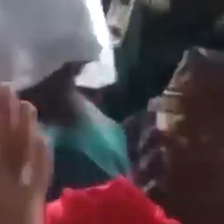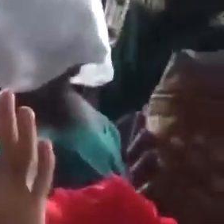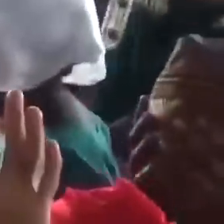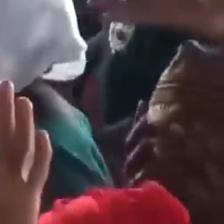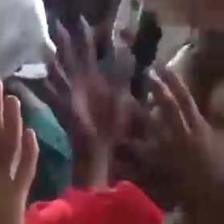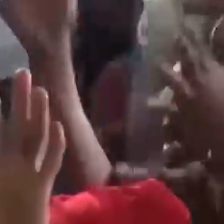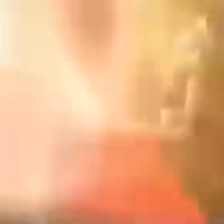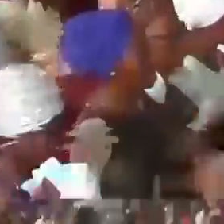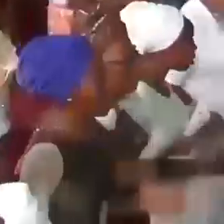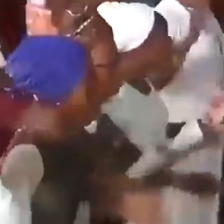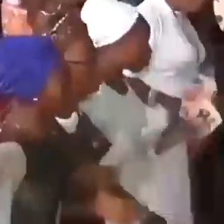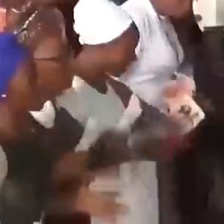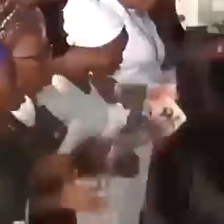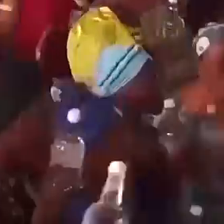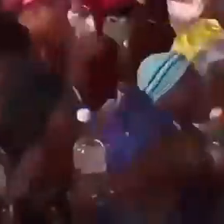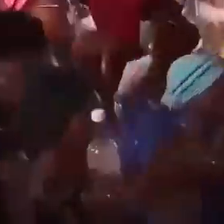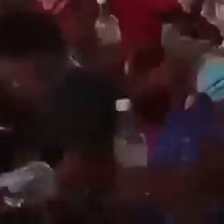ma boja jo wani be